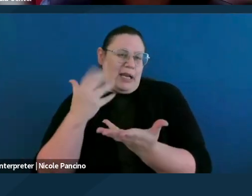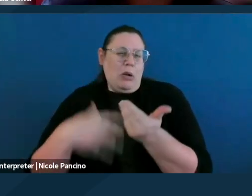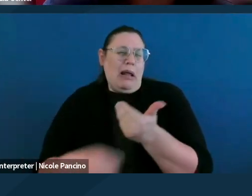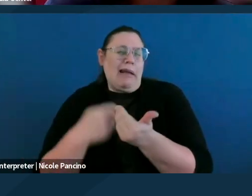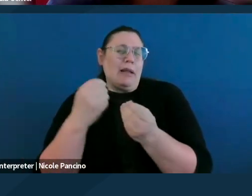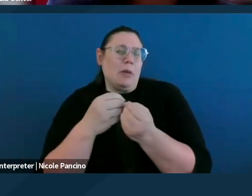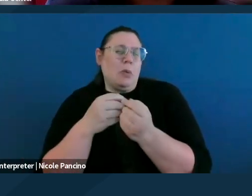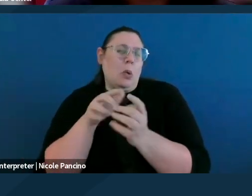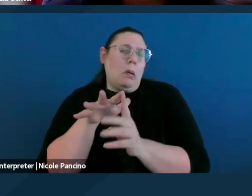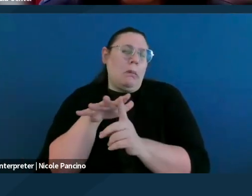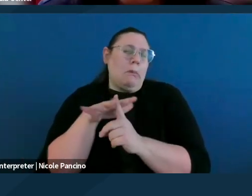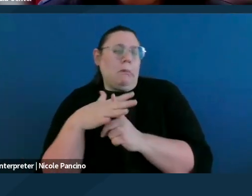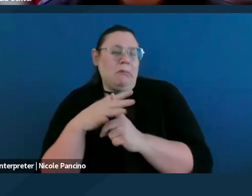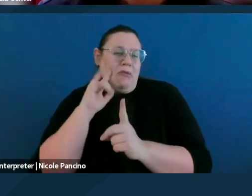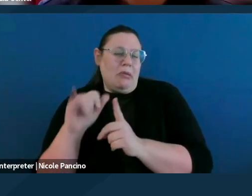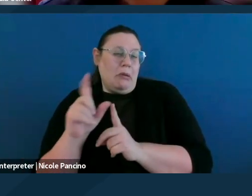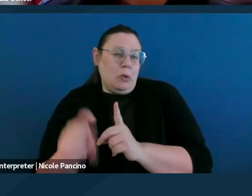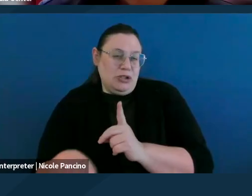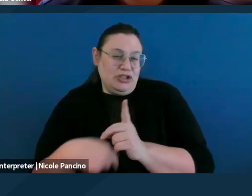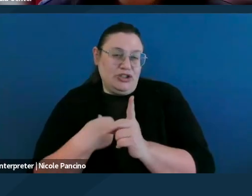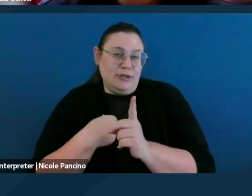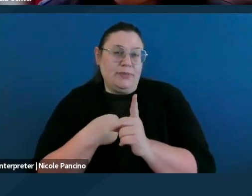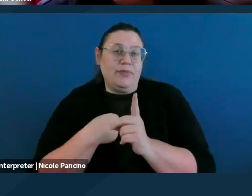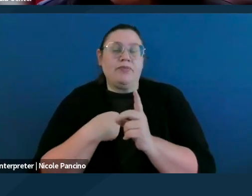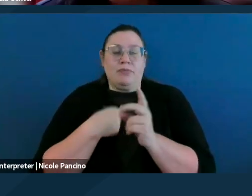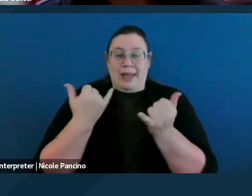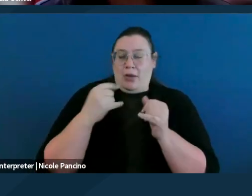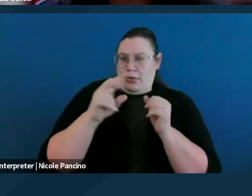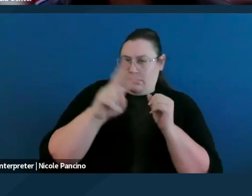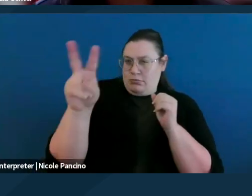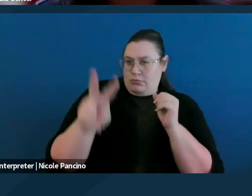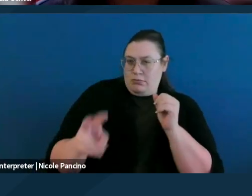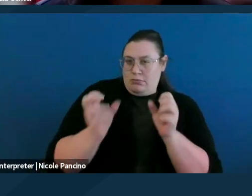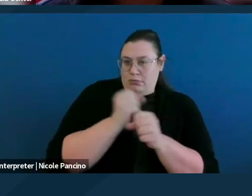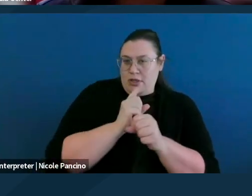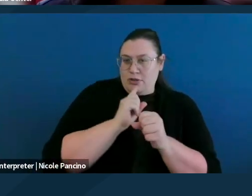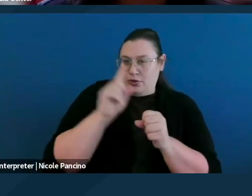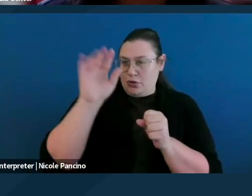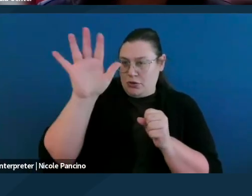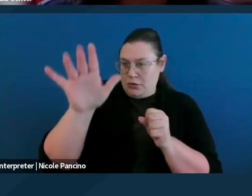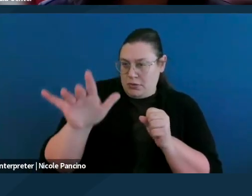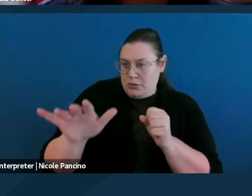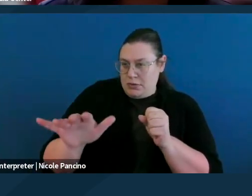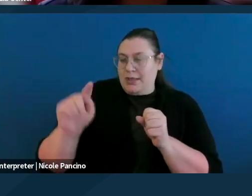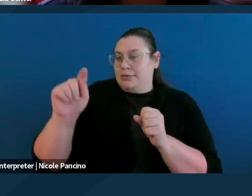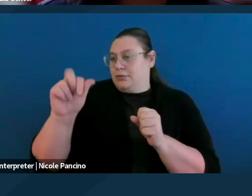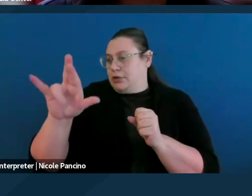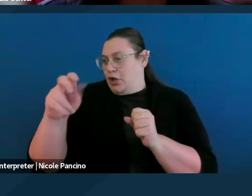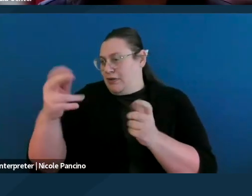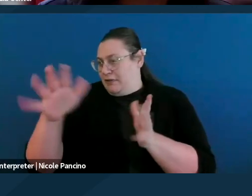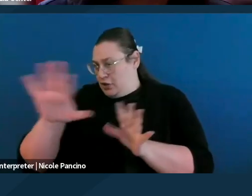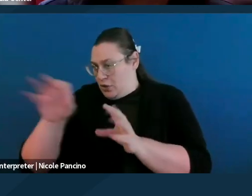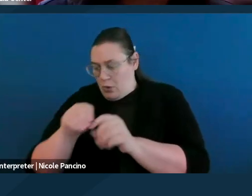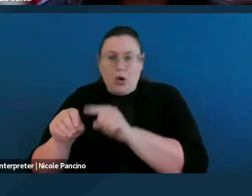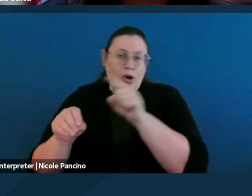that question. Let me just check and make sure that, okay, nothing more from Taryn. Okay, we answered